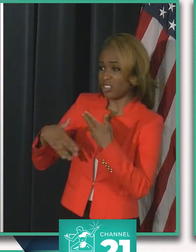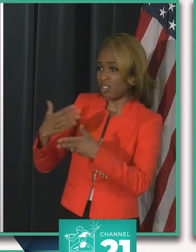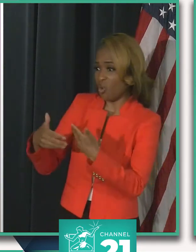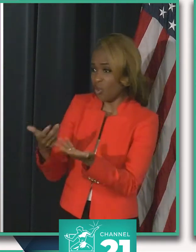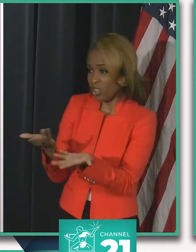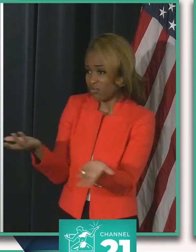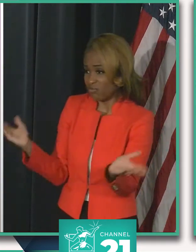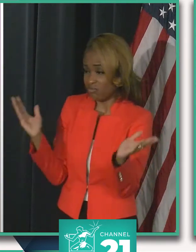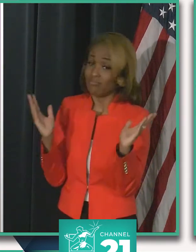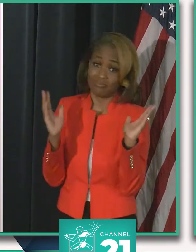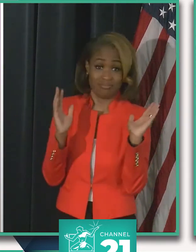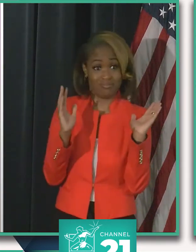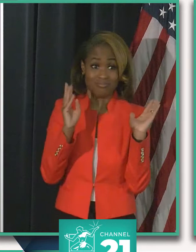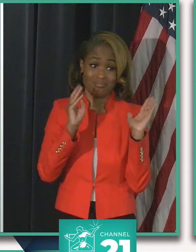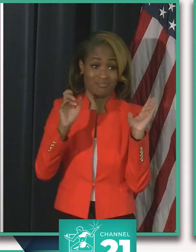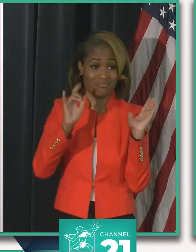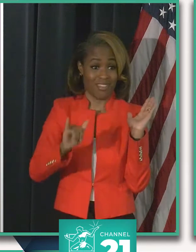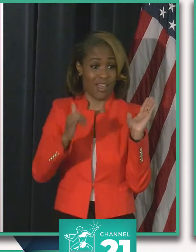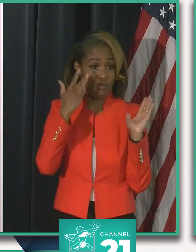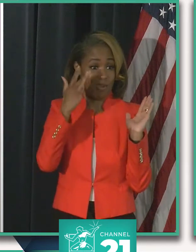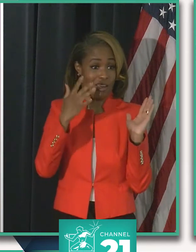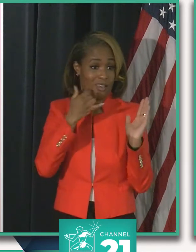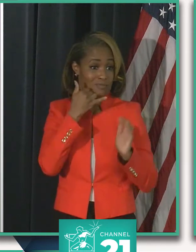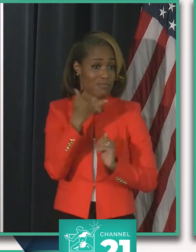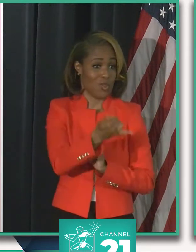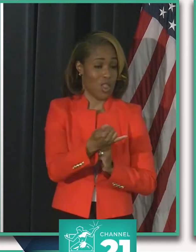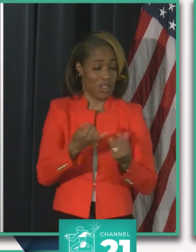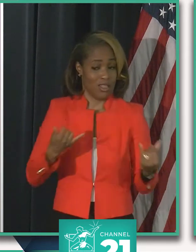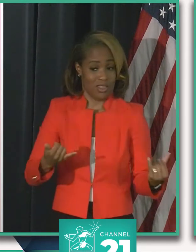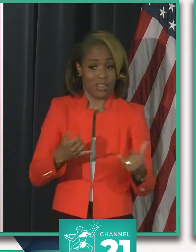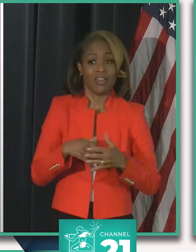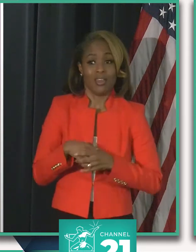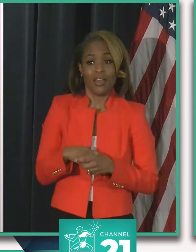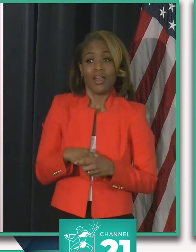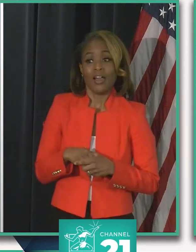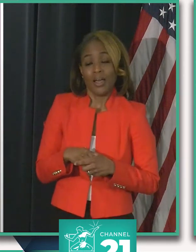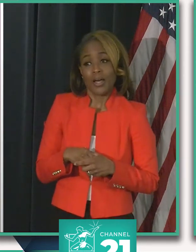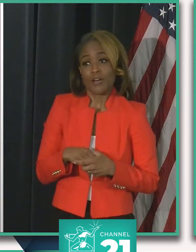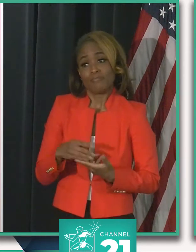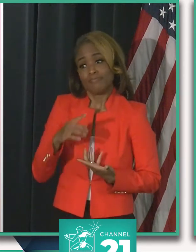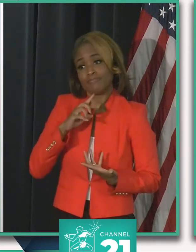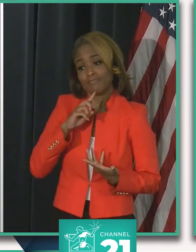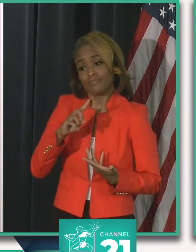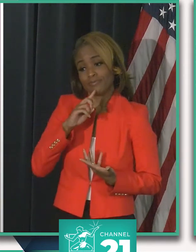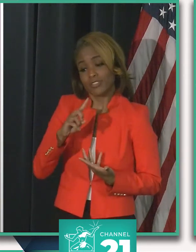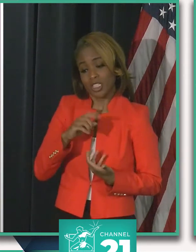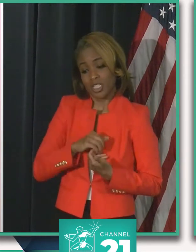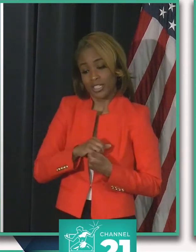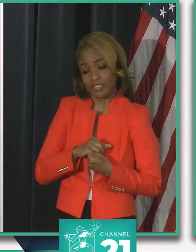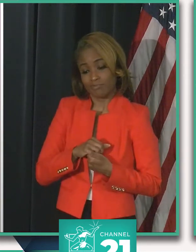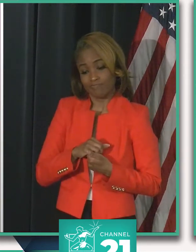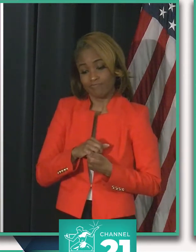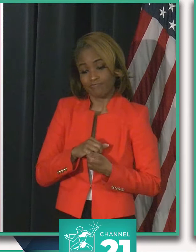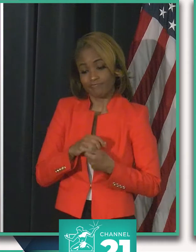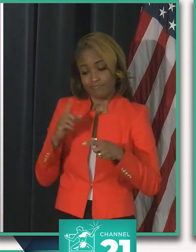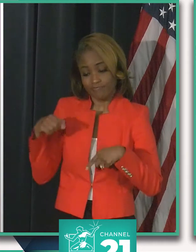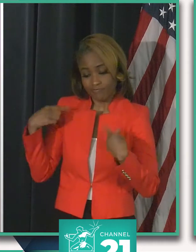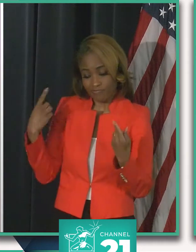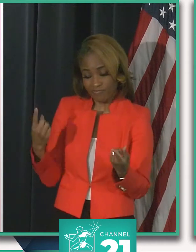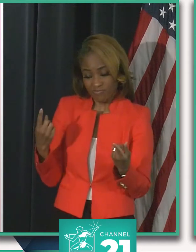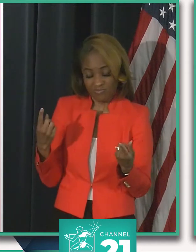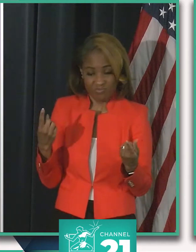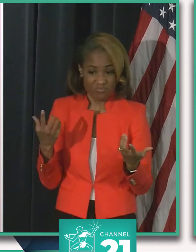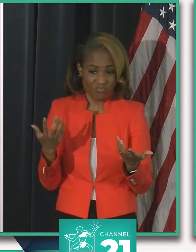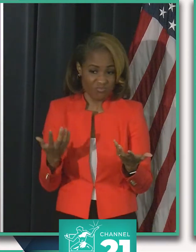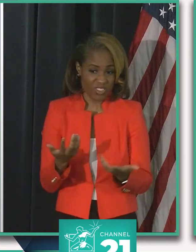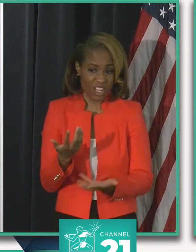That's what I want to talk to you about. it's been about a couple of